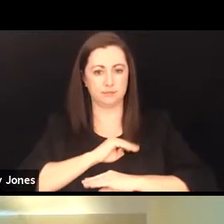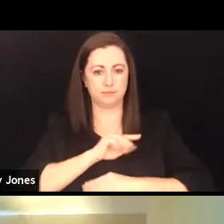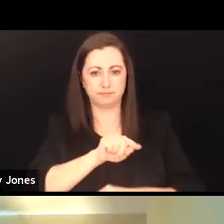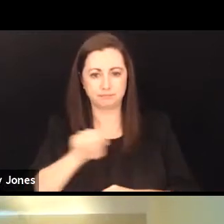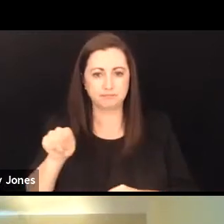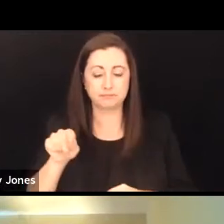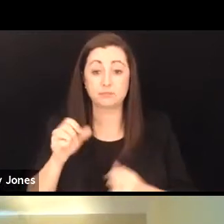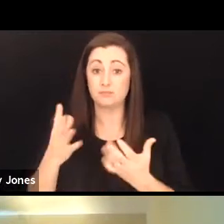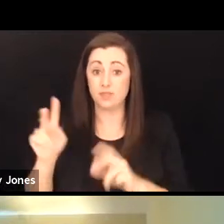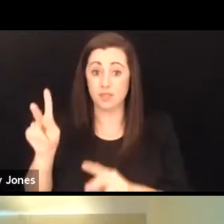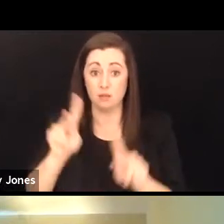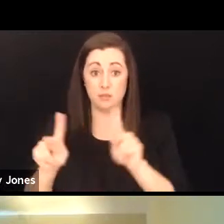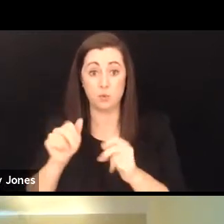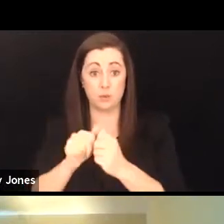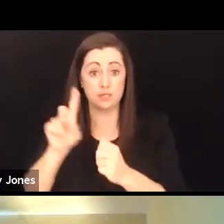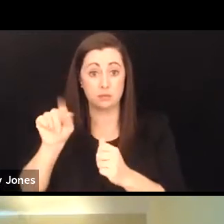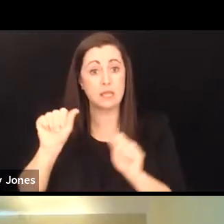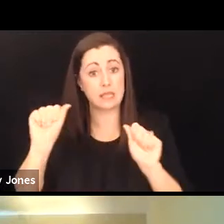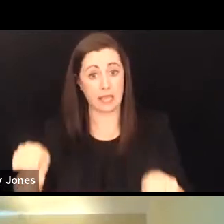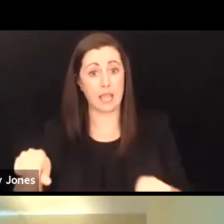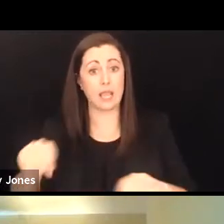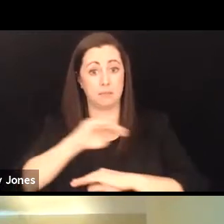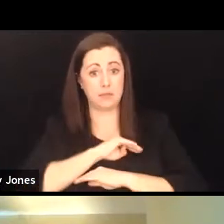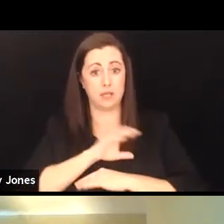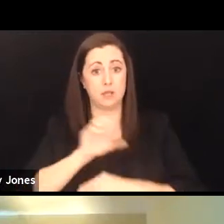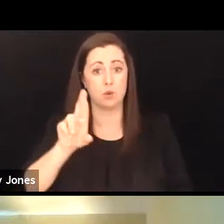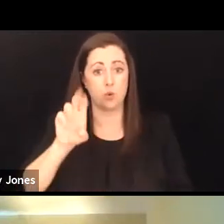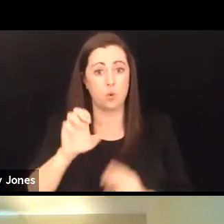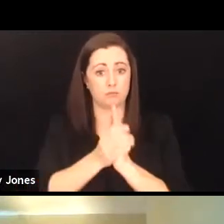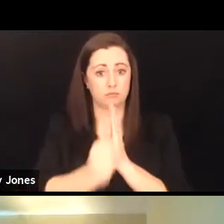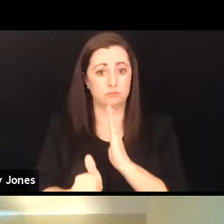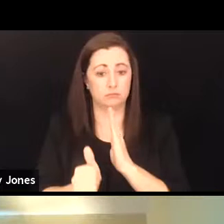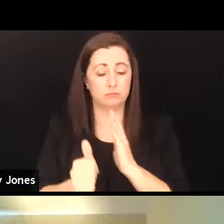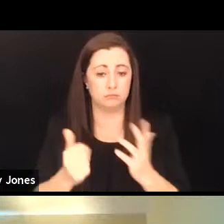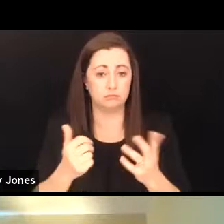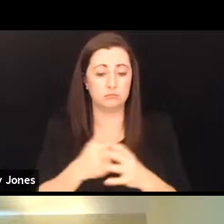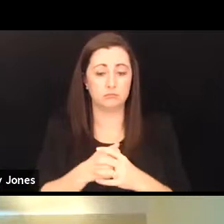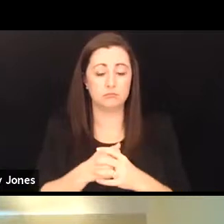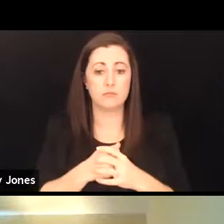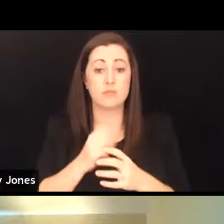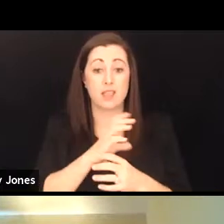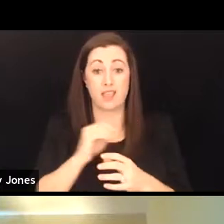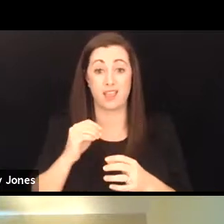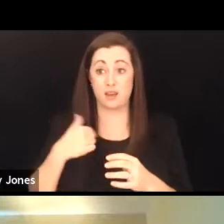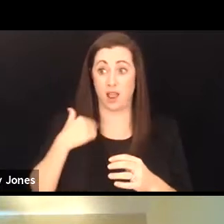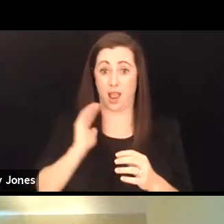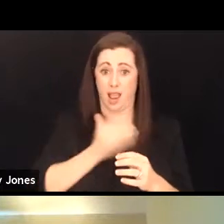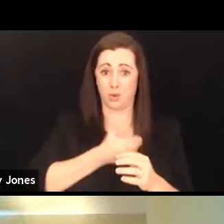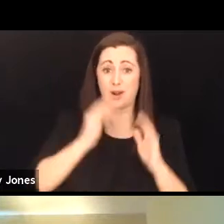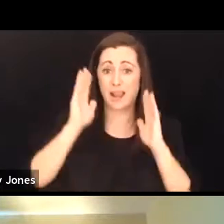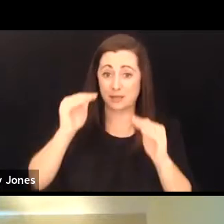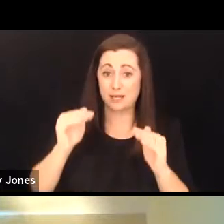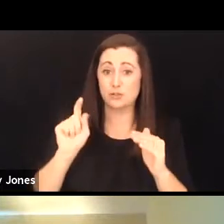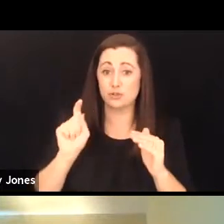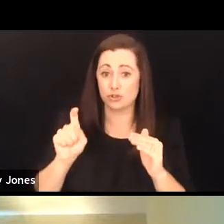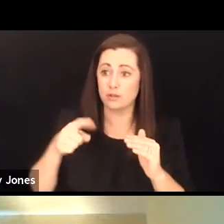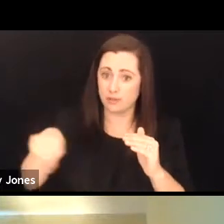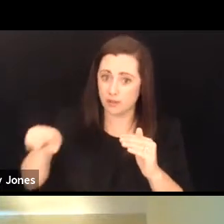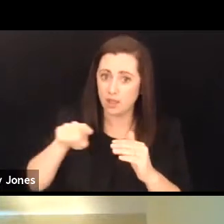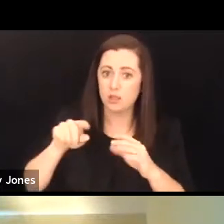with disabilities can. And the expectation should be that people acquire more skills.